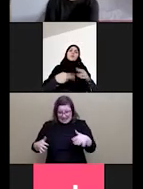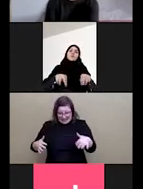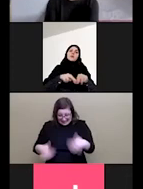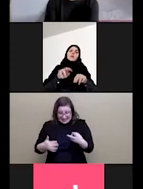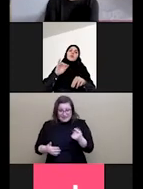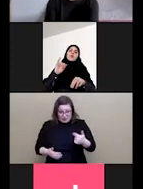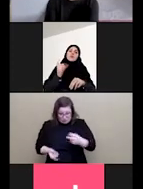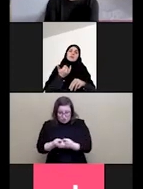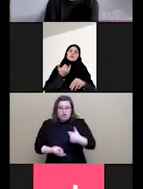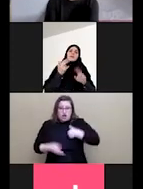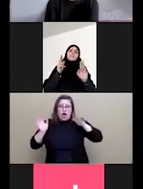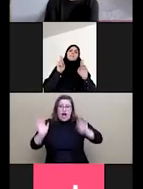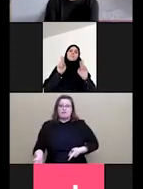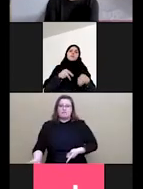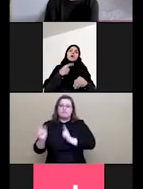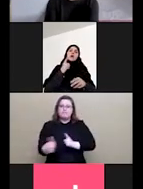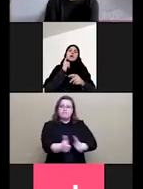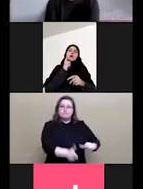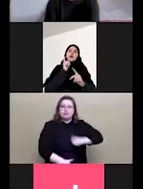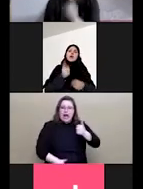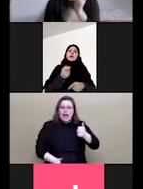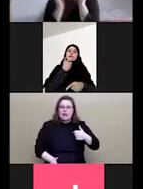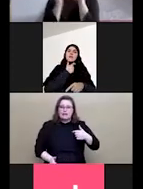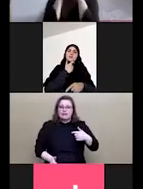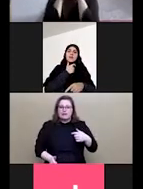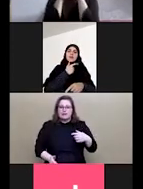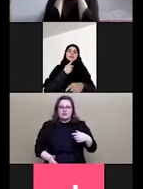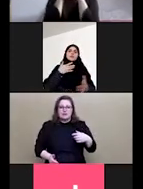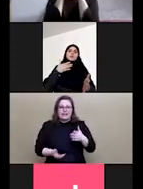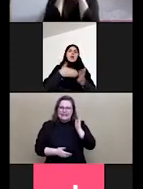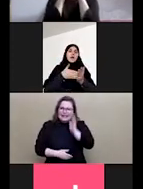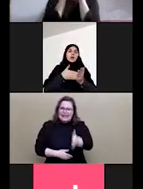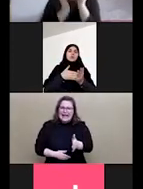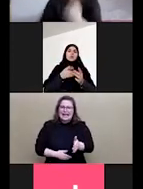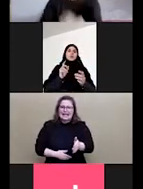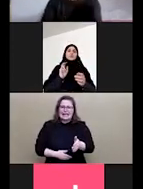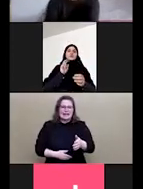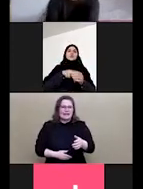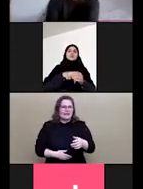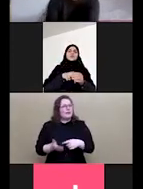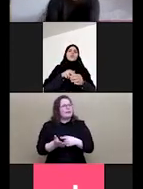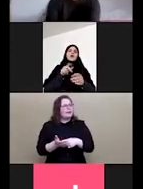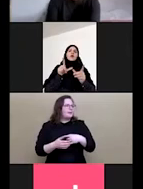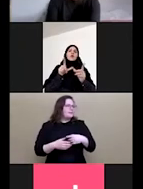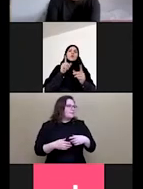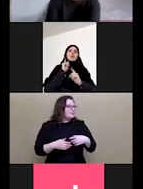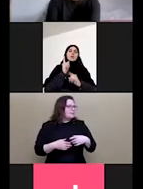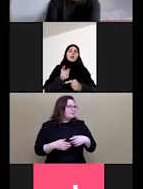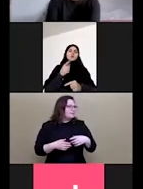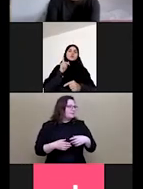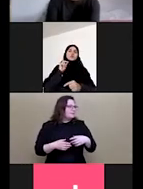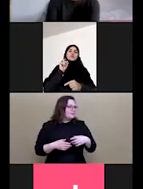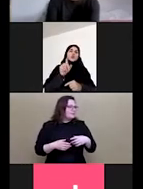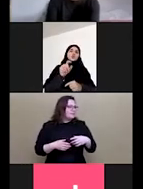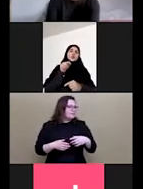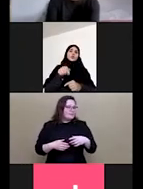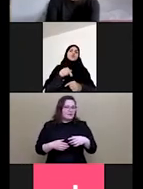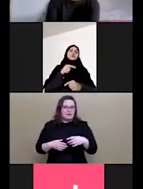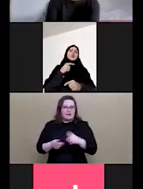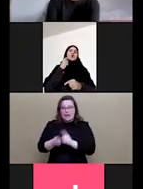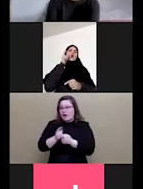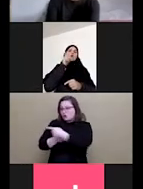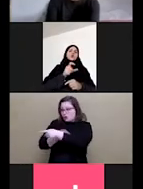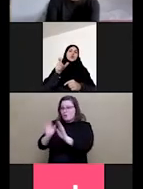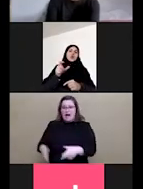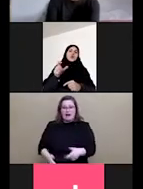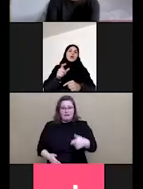in the war, who directly, not literally, but, you know, broadly speaking, it could be assumed that they even were shooting at